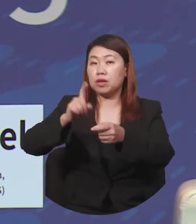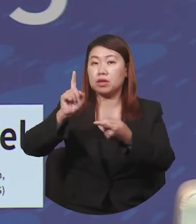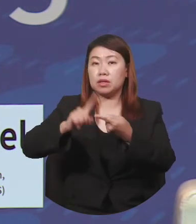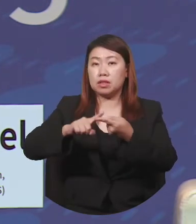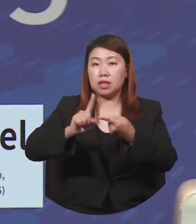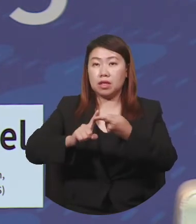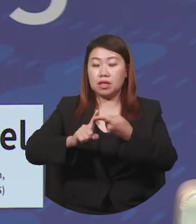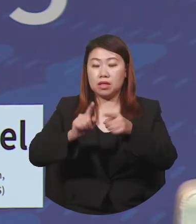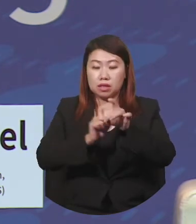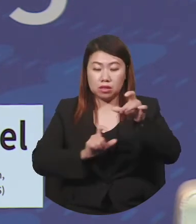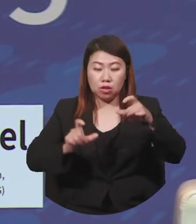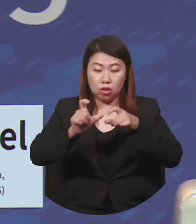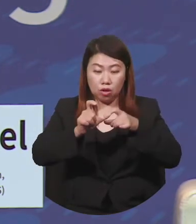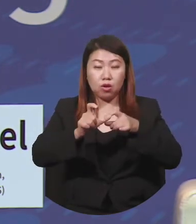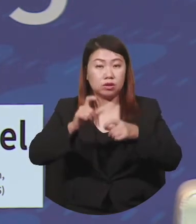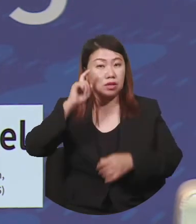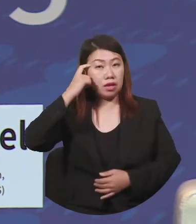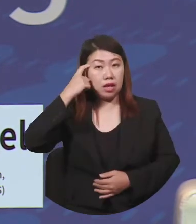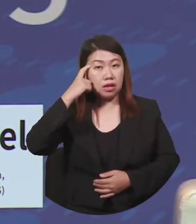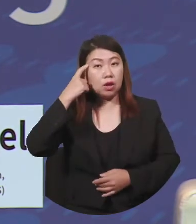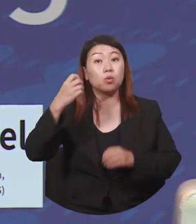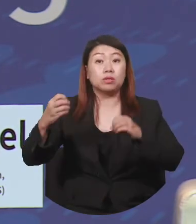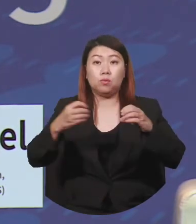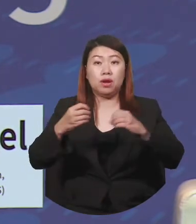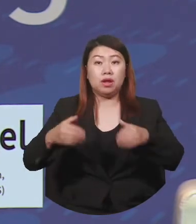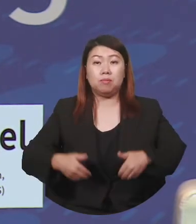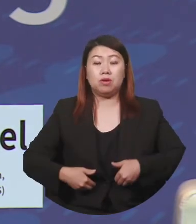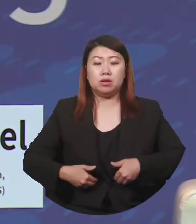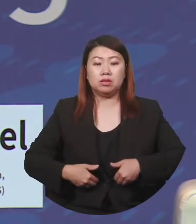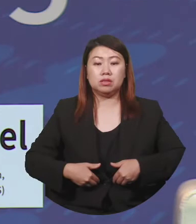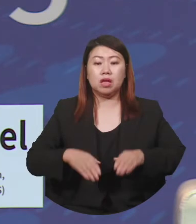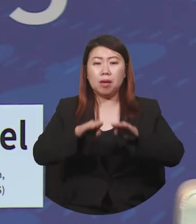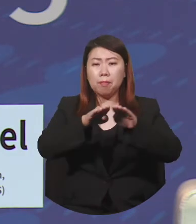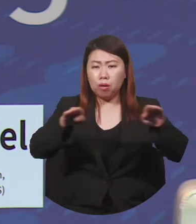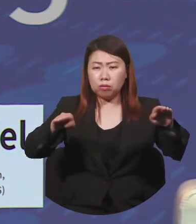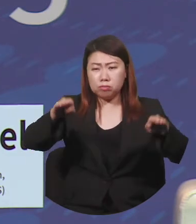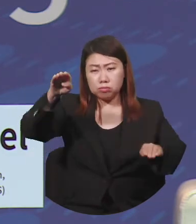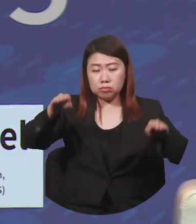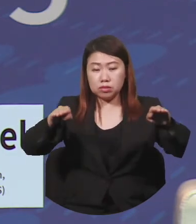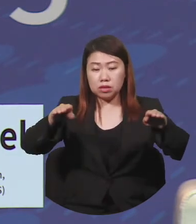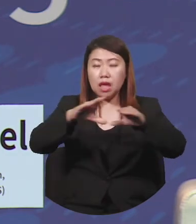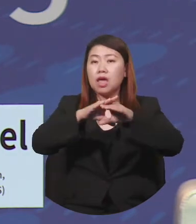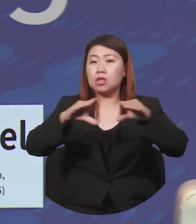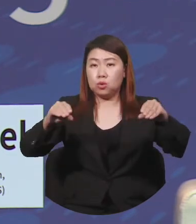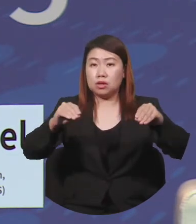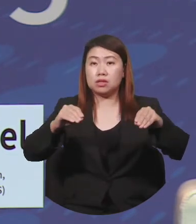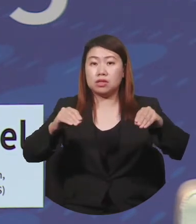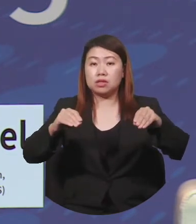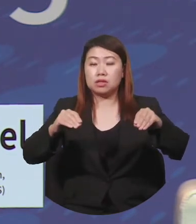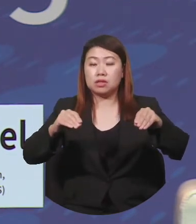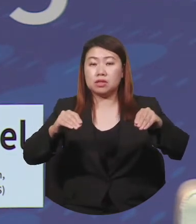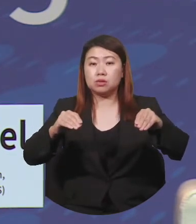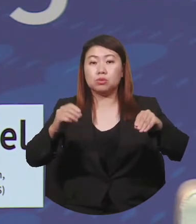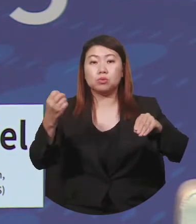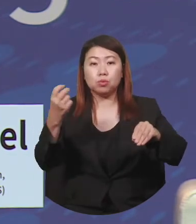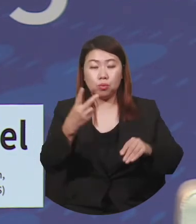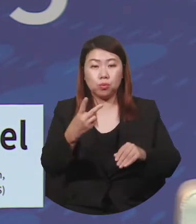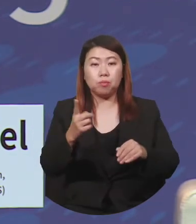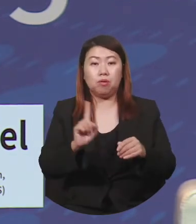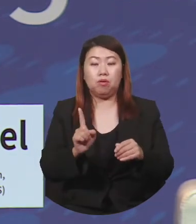country, not looking at other topics. Yeah? I think we increasingly see this kind